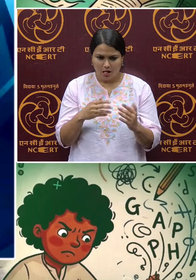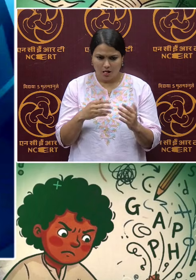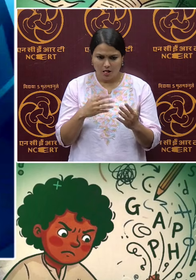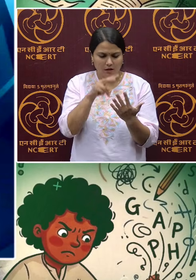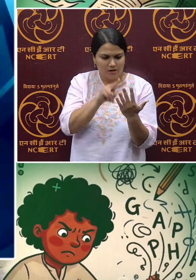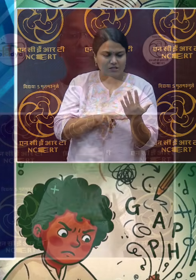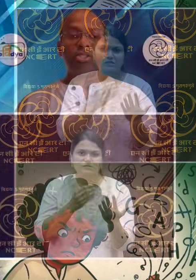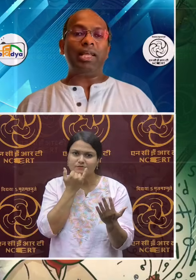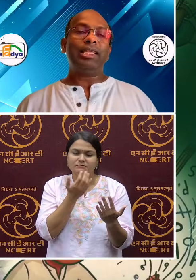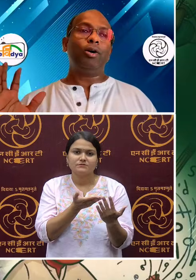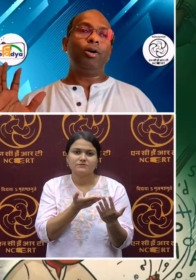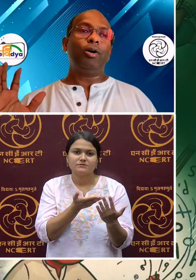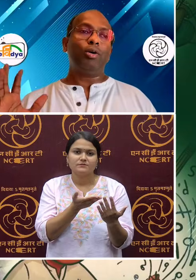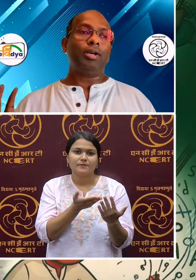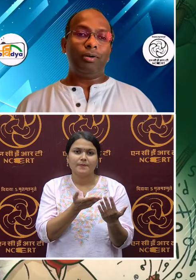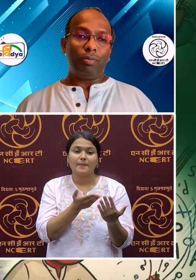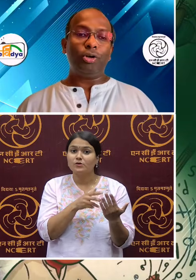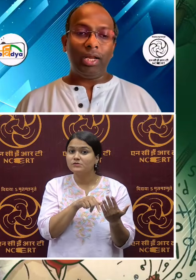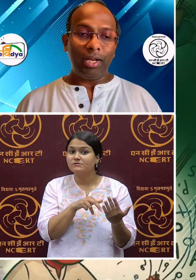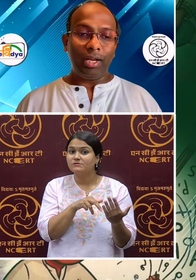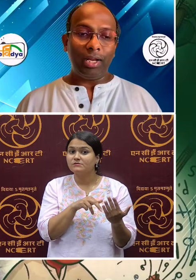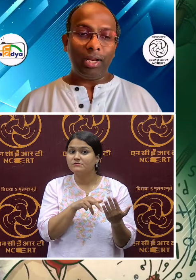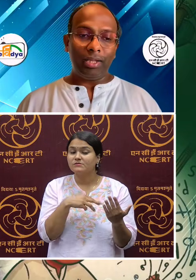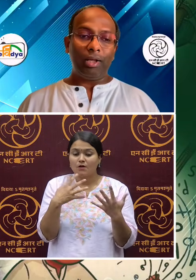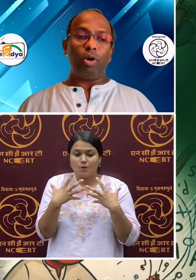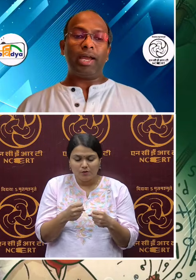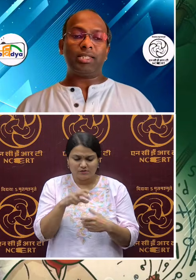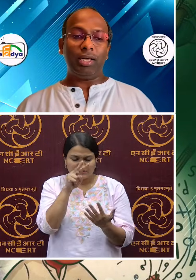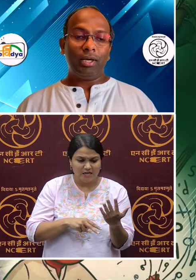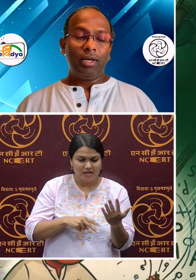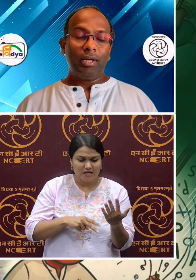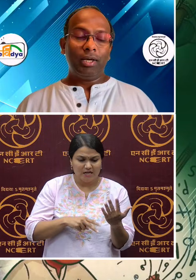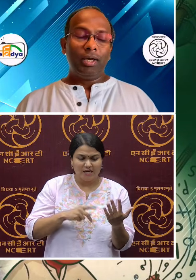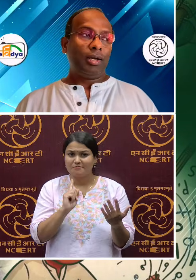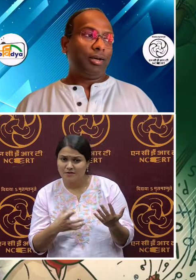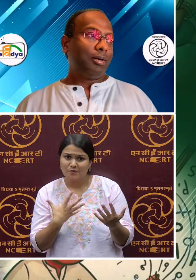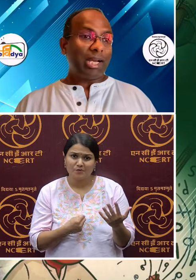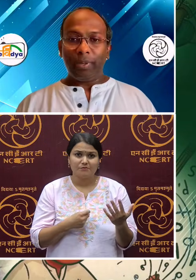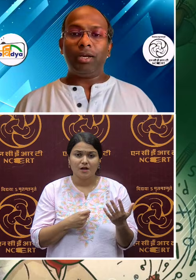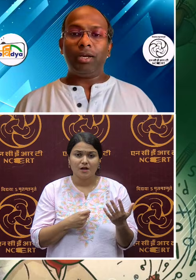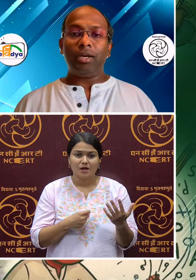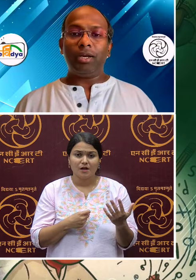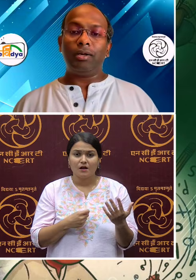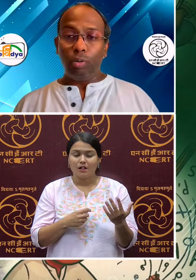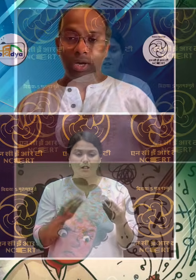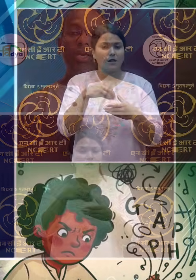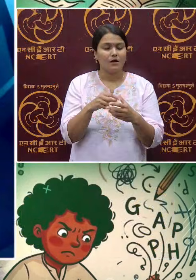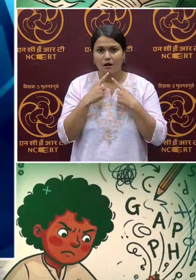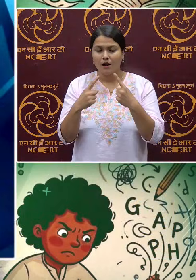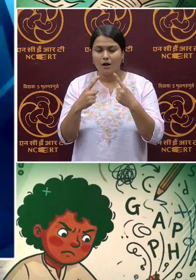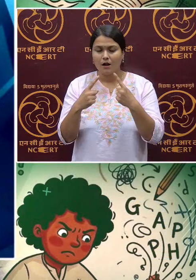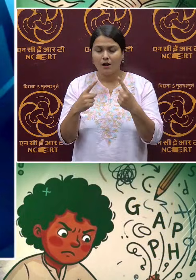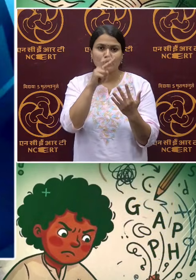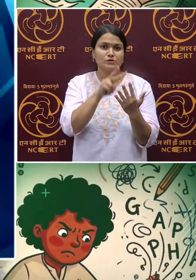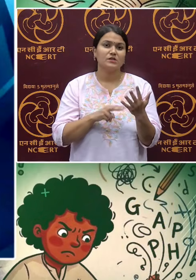read, and because of that, they don't really want to read and they don't want to actually participate in loud reading